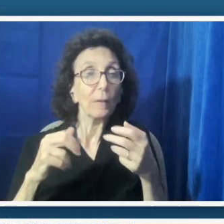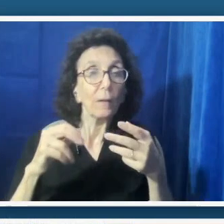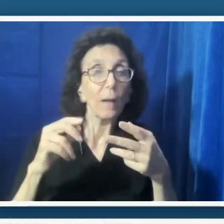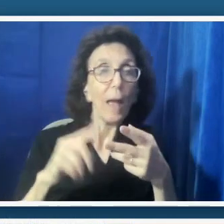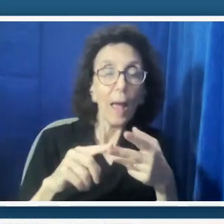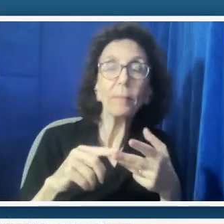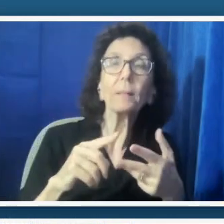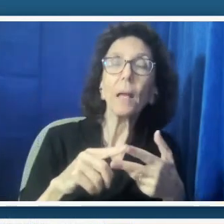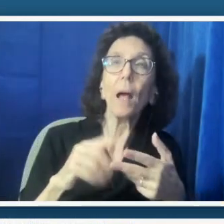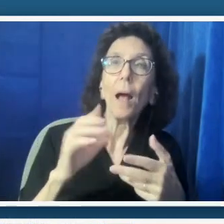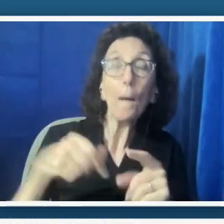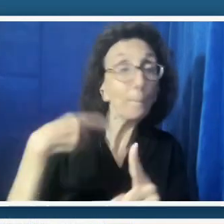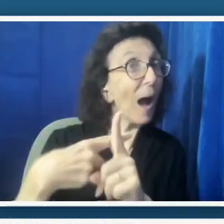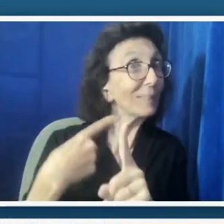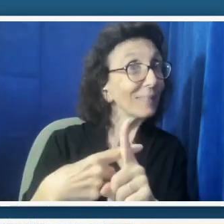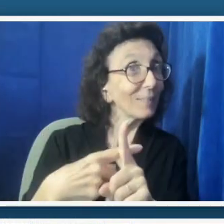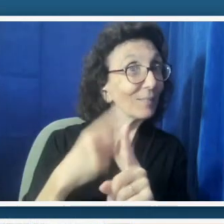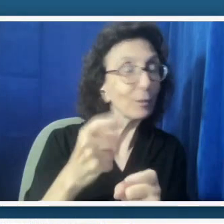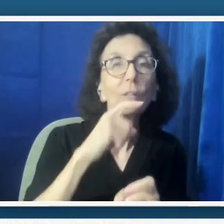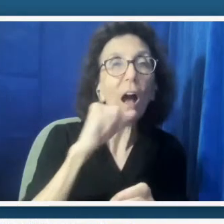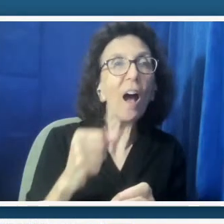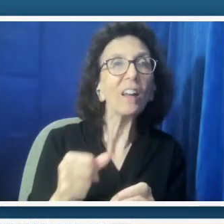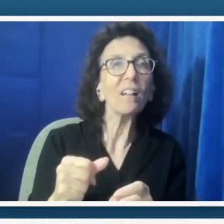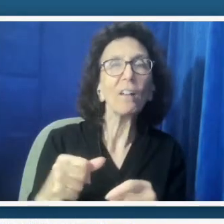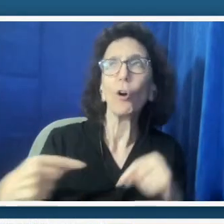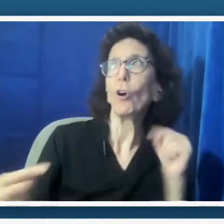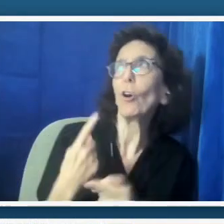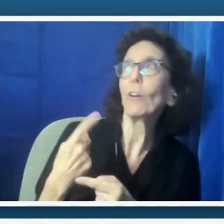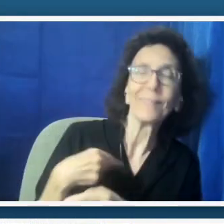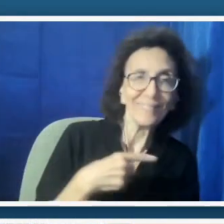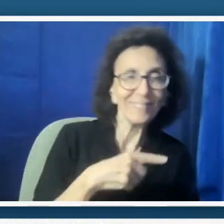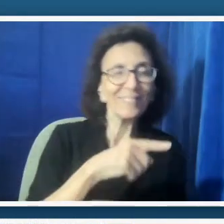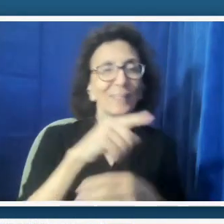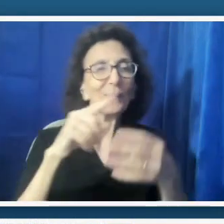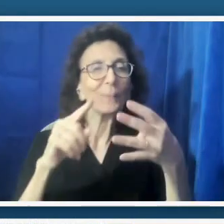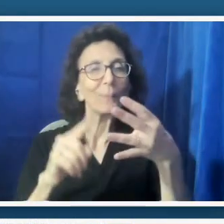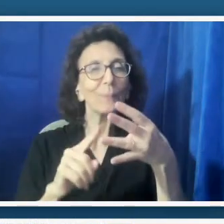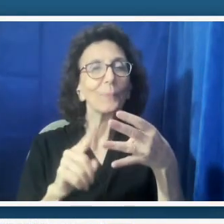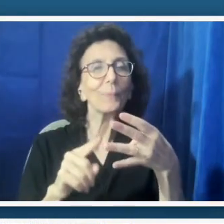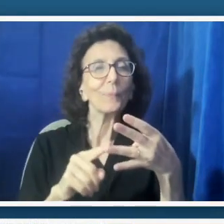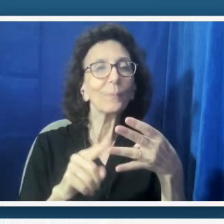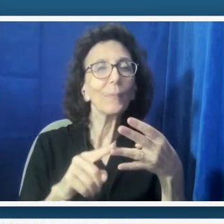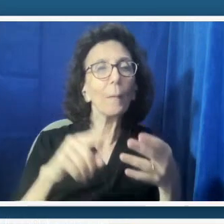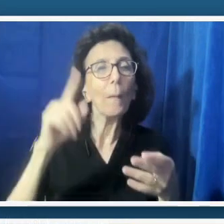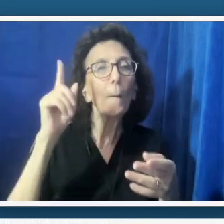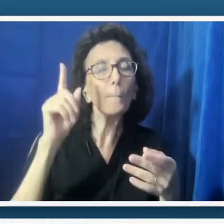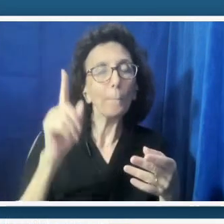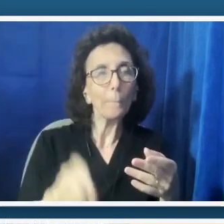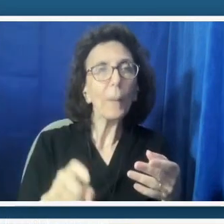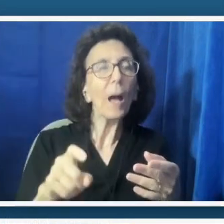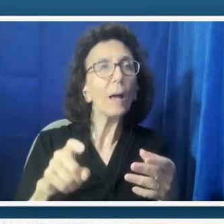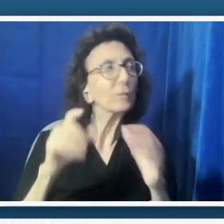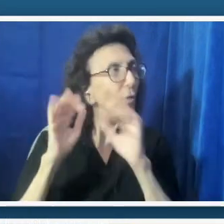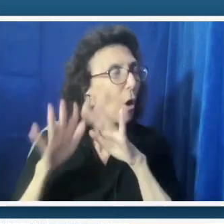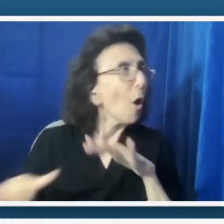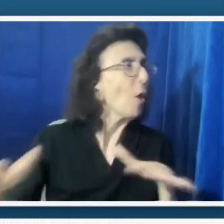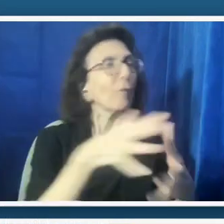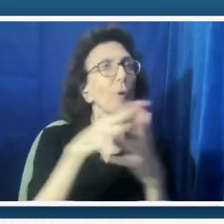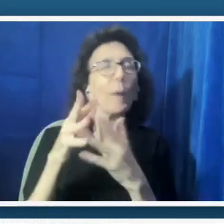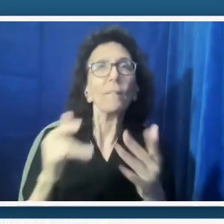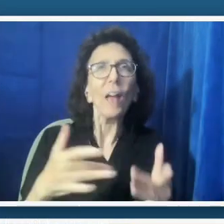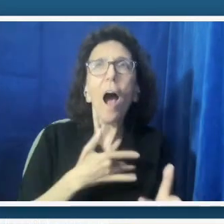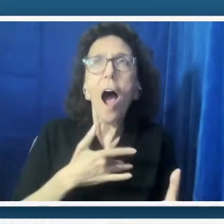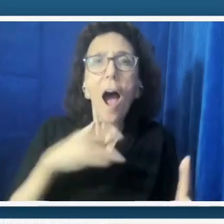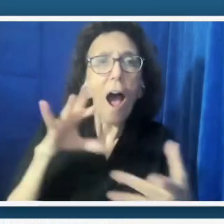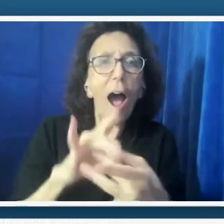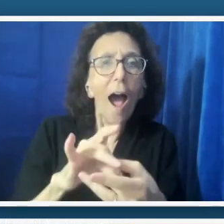as a positive contribution. And lastly, they must all be of something that will resonate with people across the whole country. And you can see